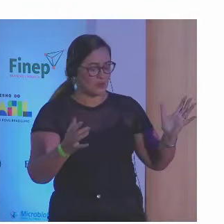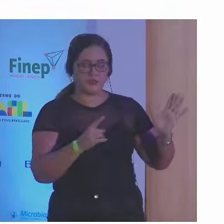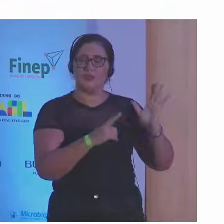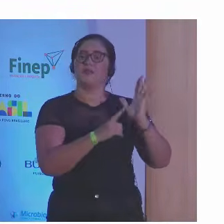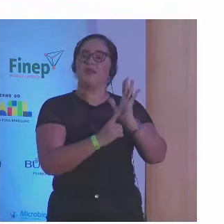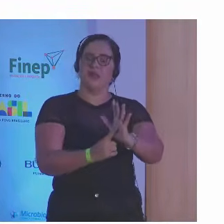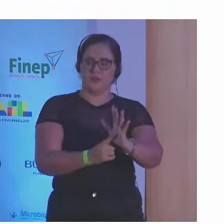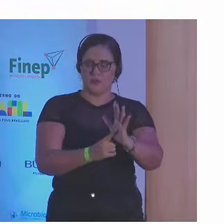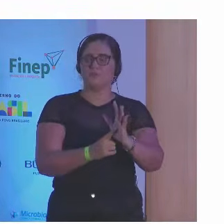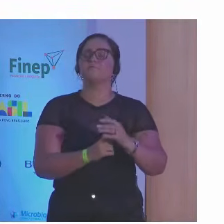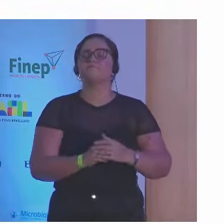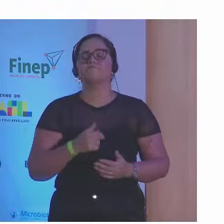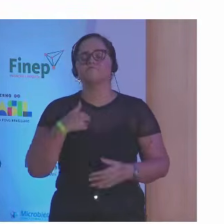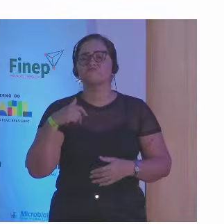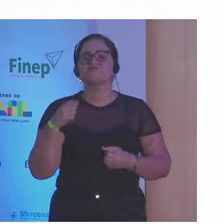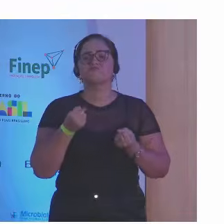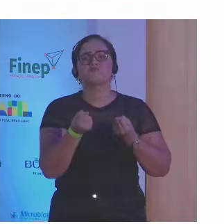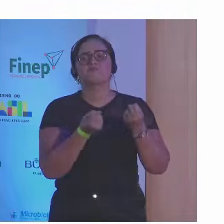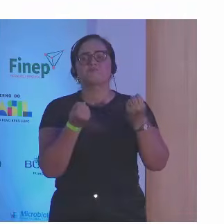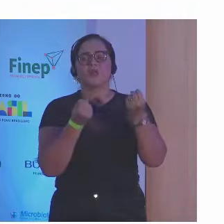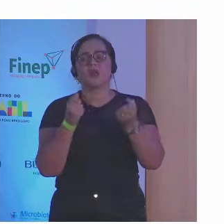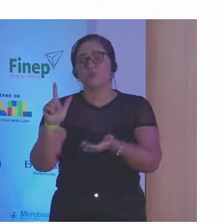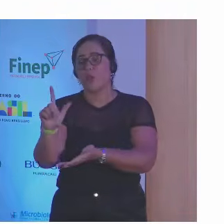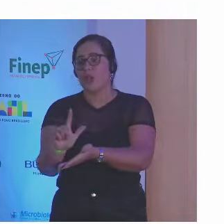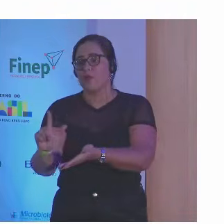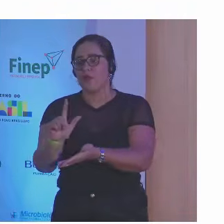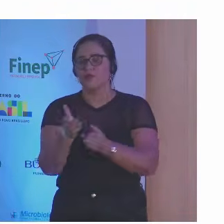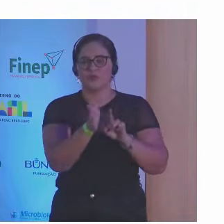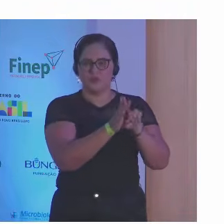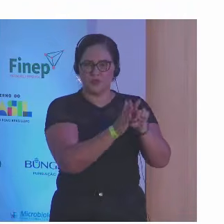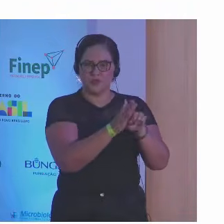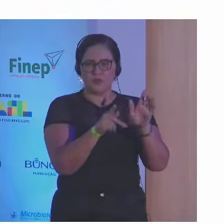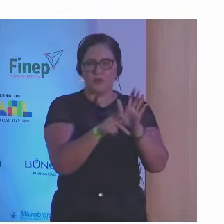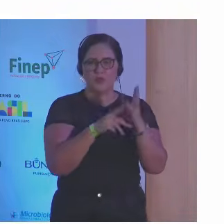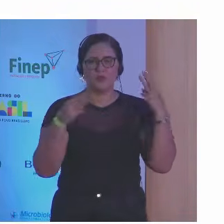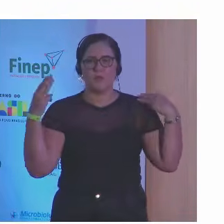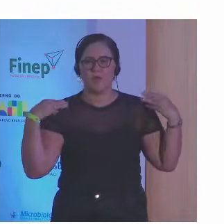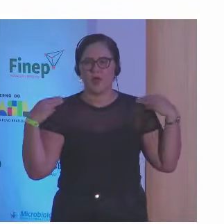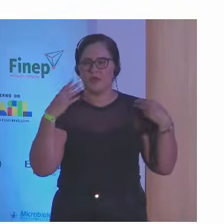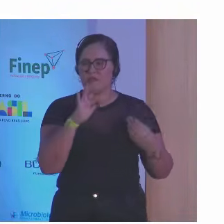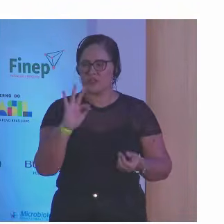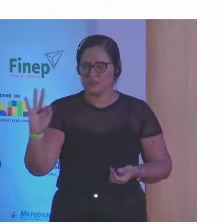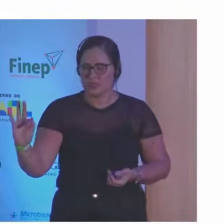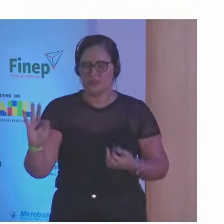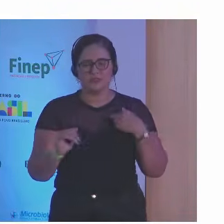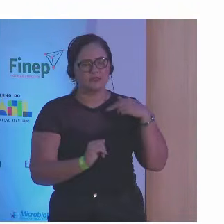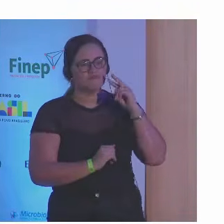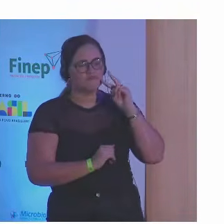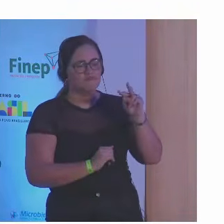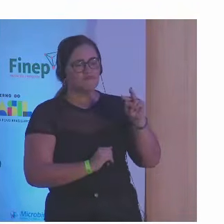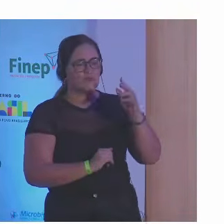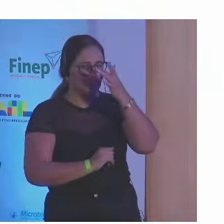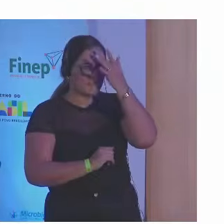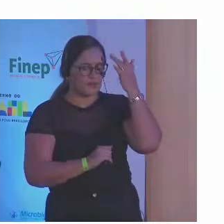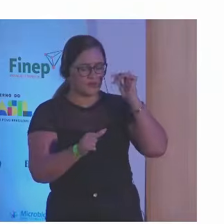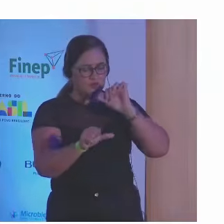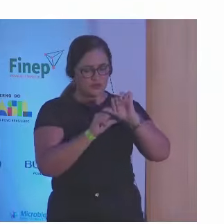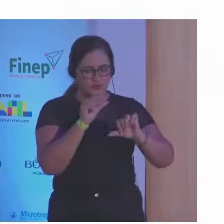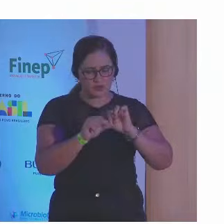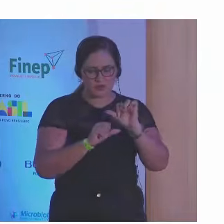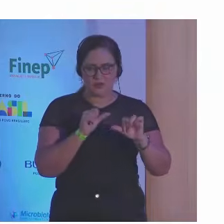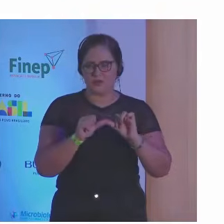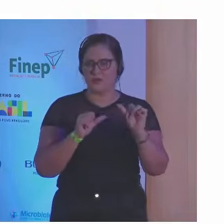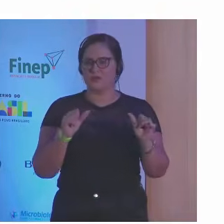Navy in a research laboratory with people able to transform the equations into simulation models, okay,